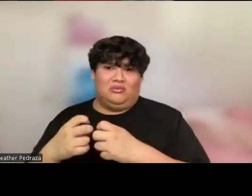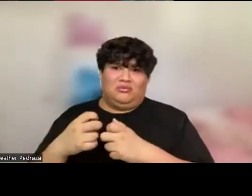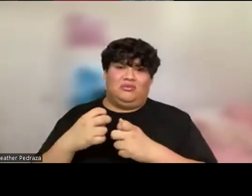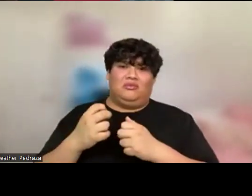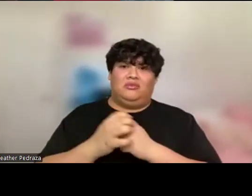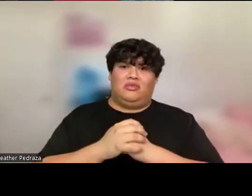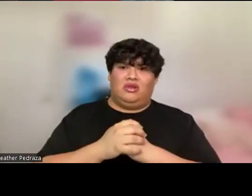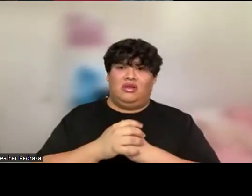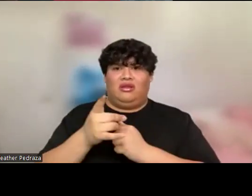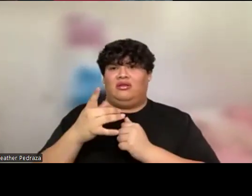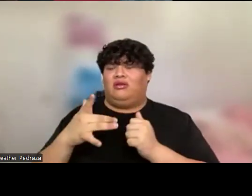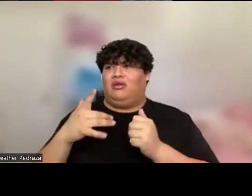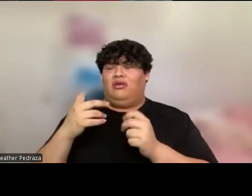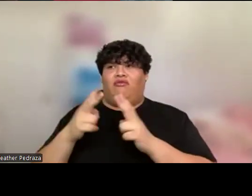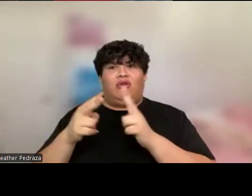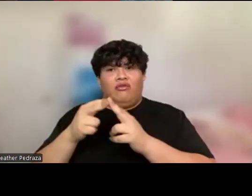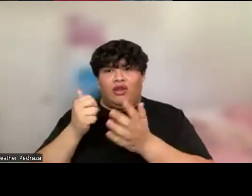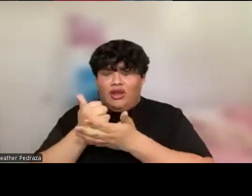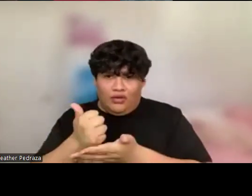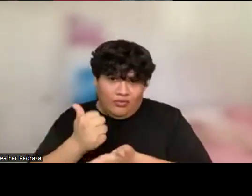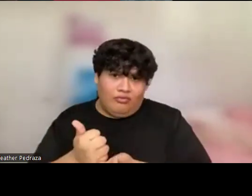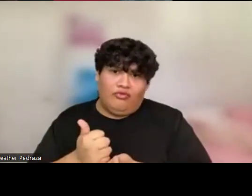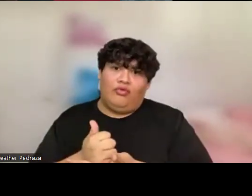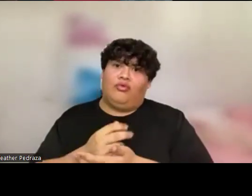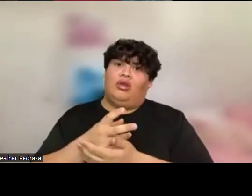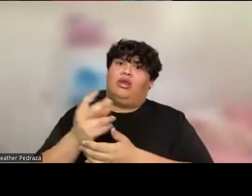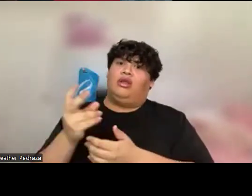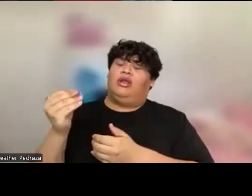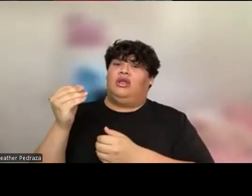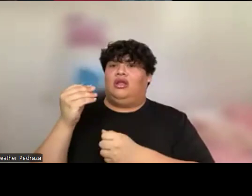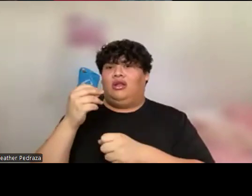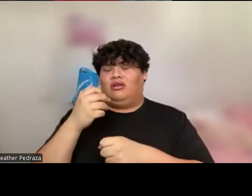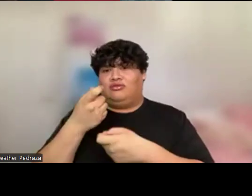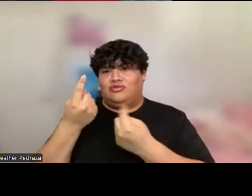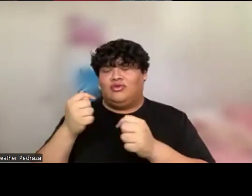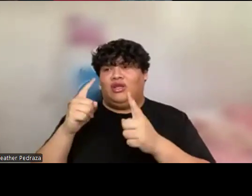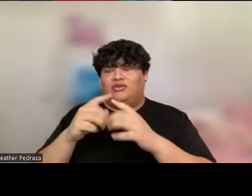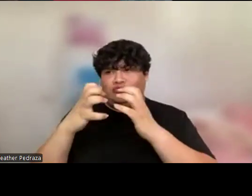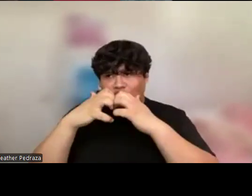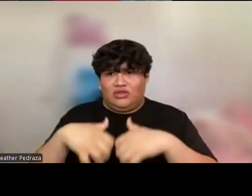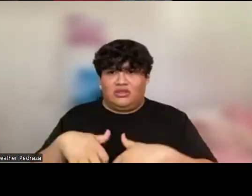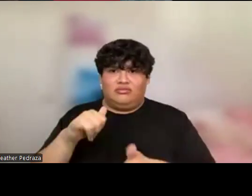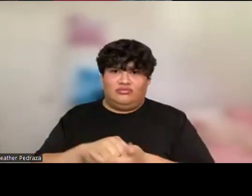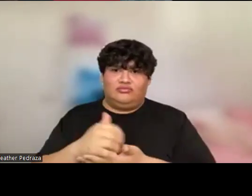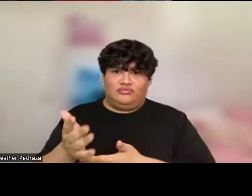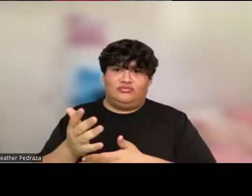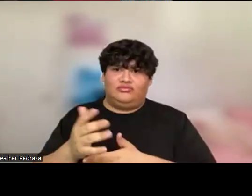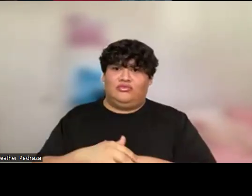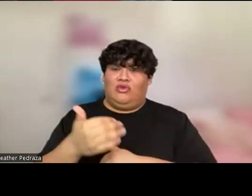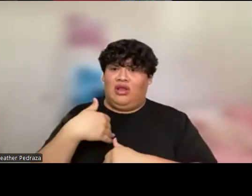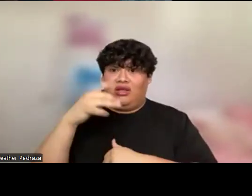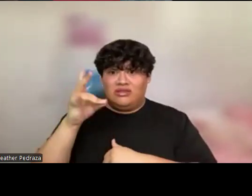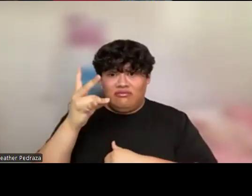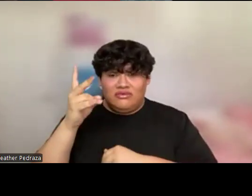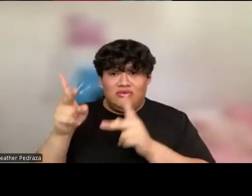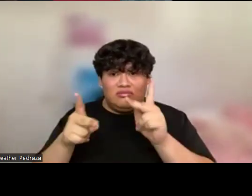were very, very helpful in me being able to get a remedy for all of our victims. And we had about 17 victims